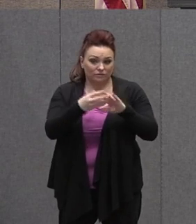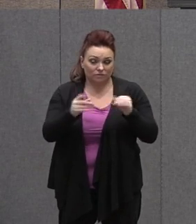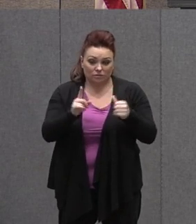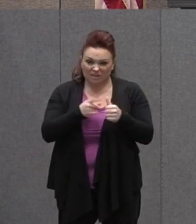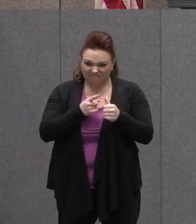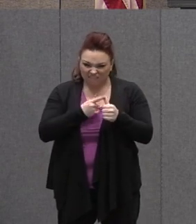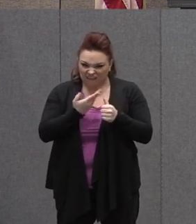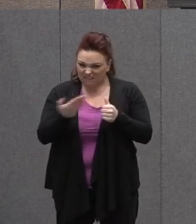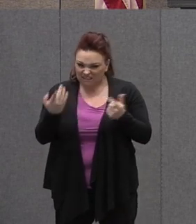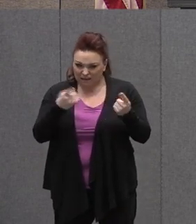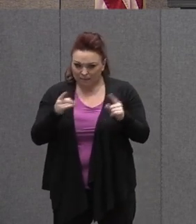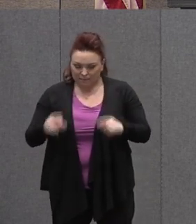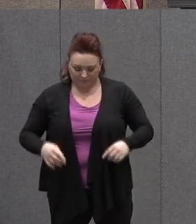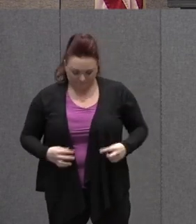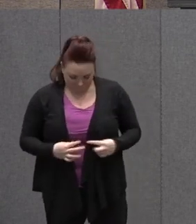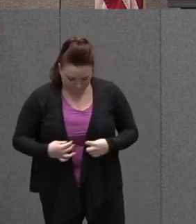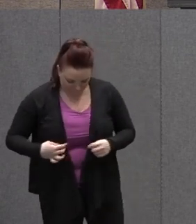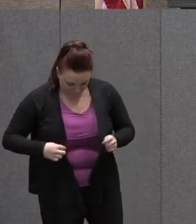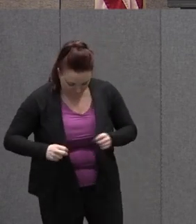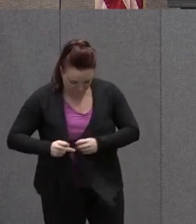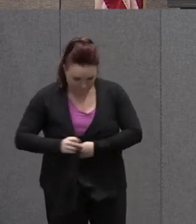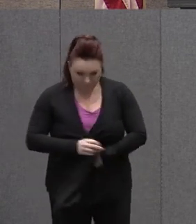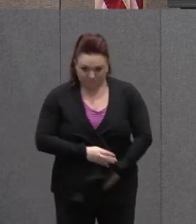first thing that happened.